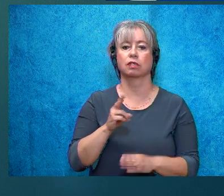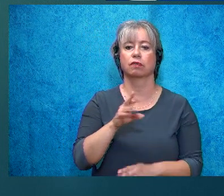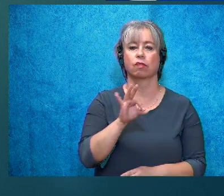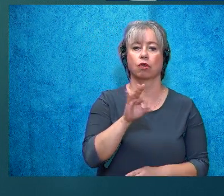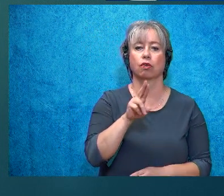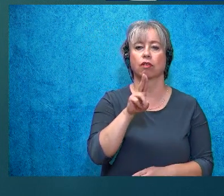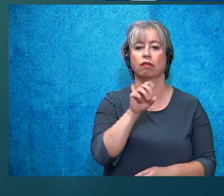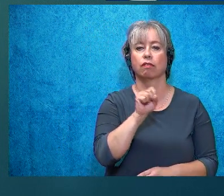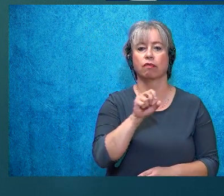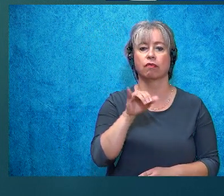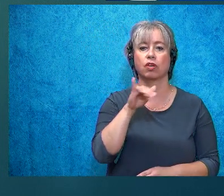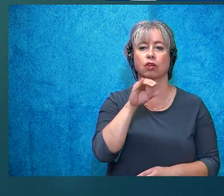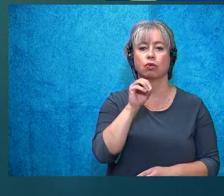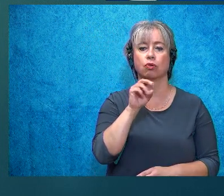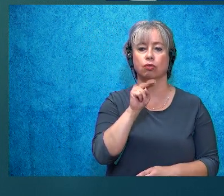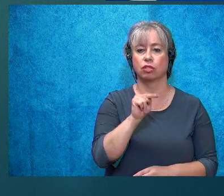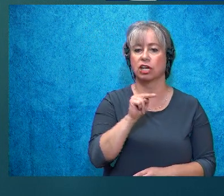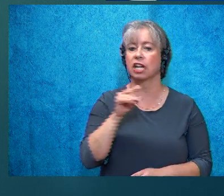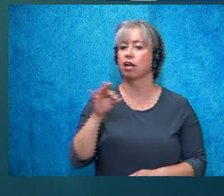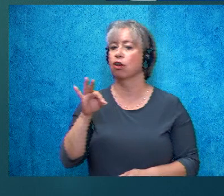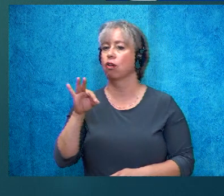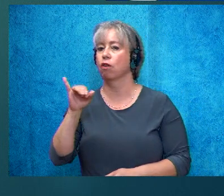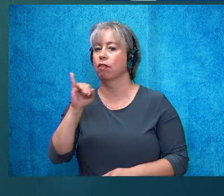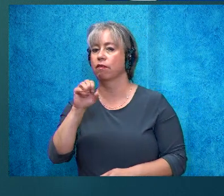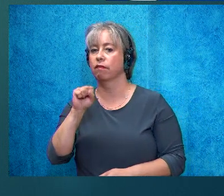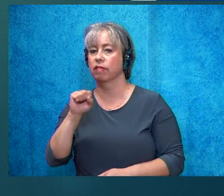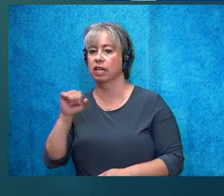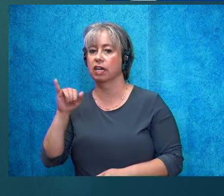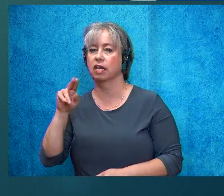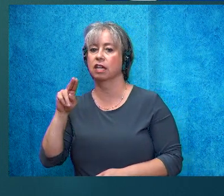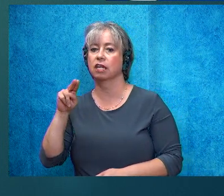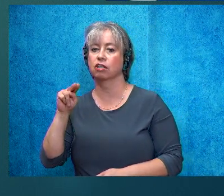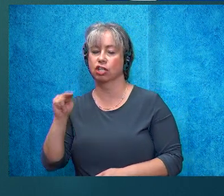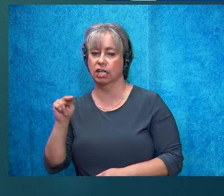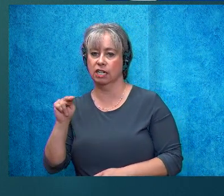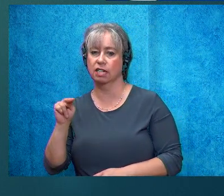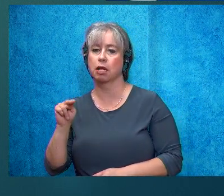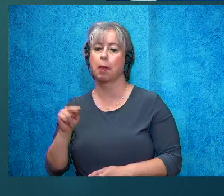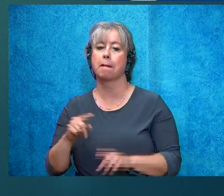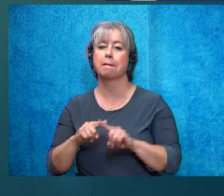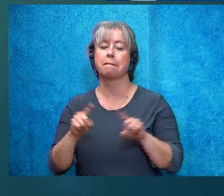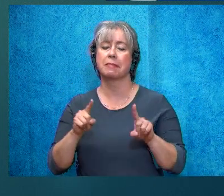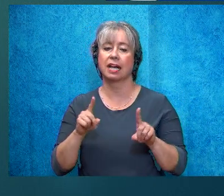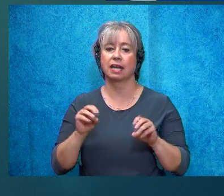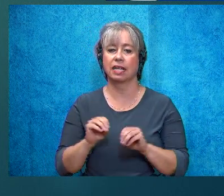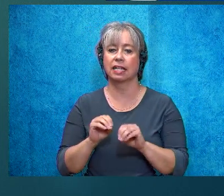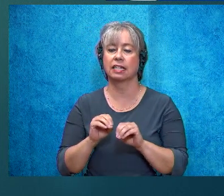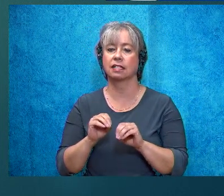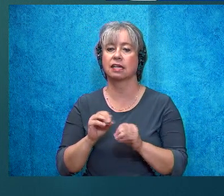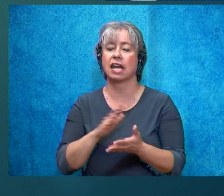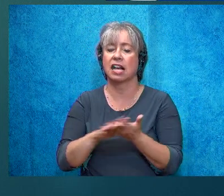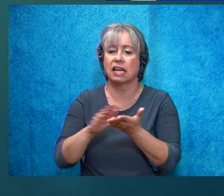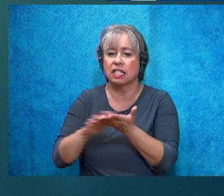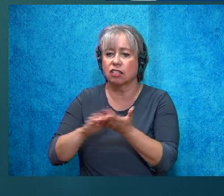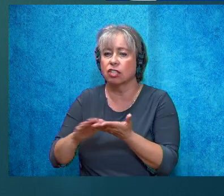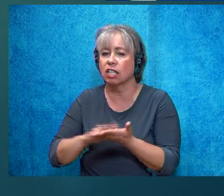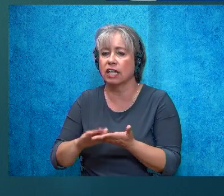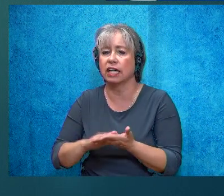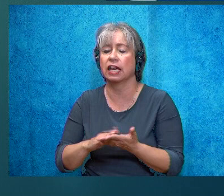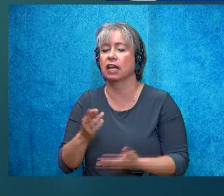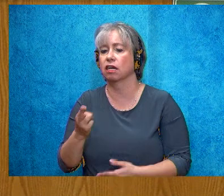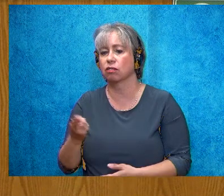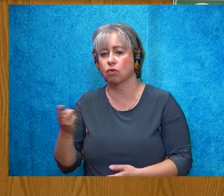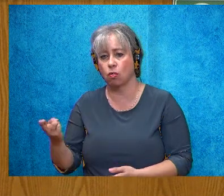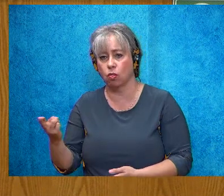but I do appreciate that nuclear energy is a cleaner source of thermal energy for our environment. Actually, it